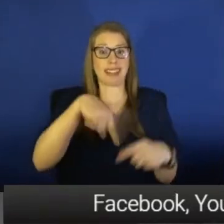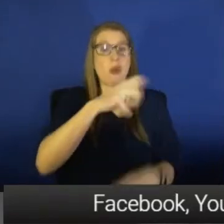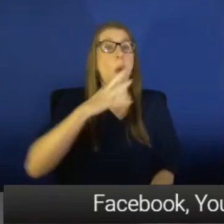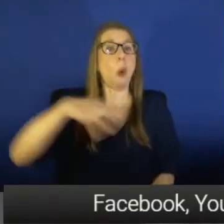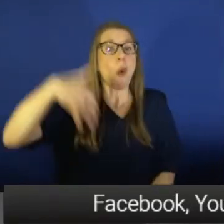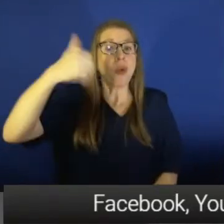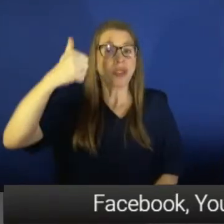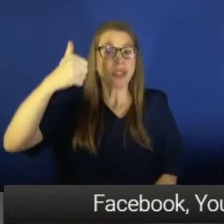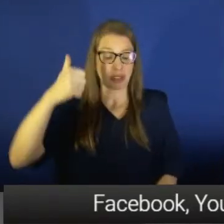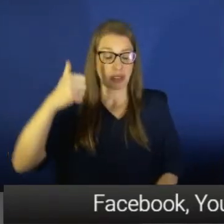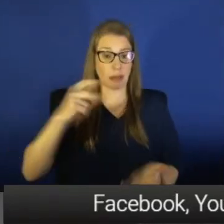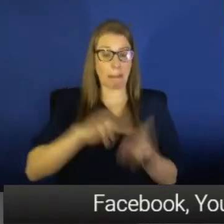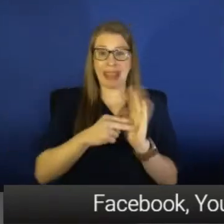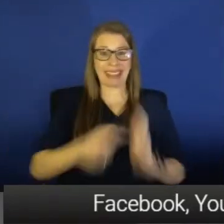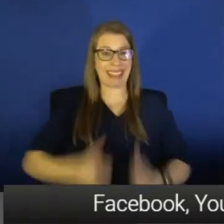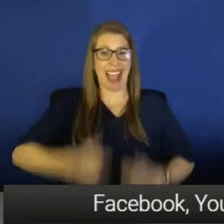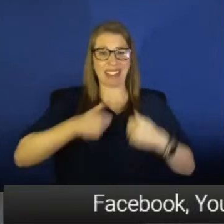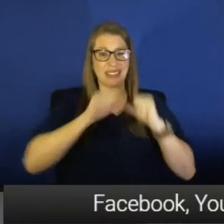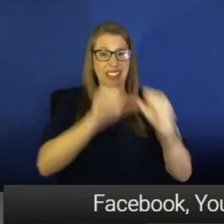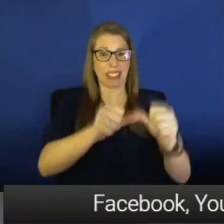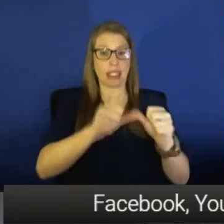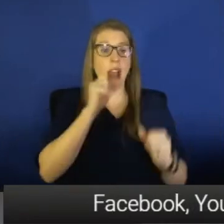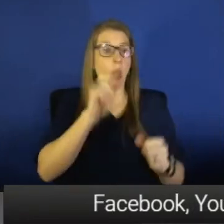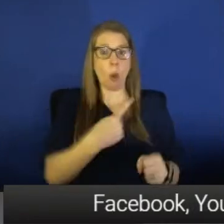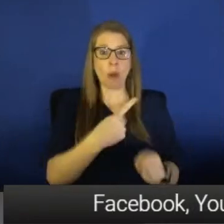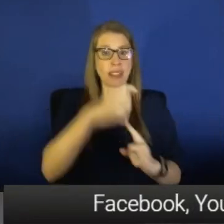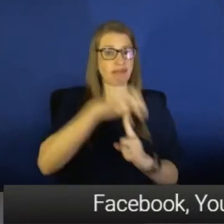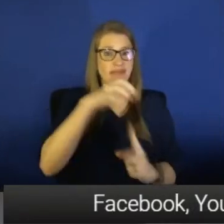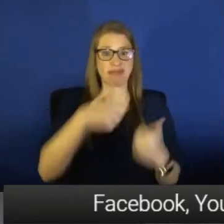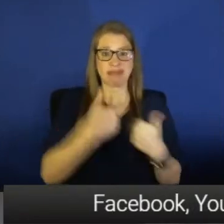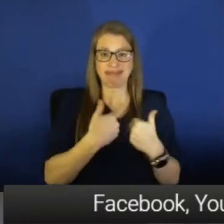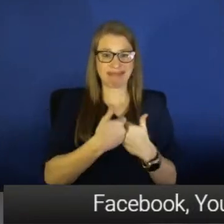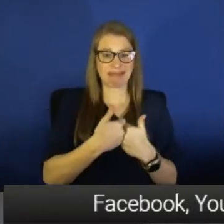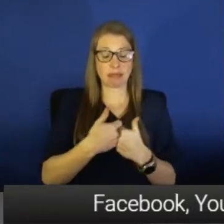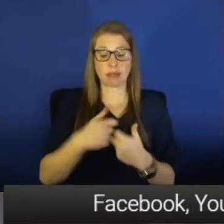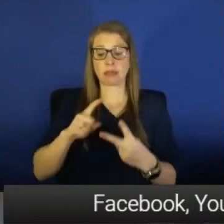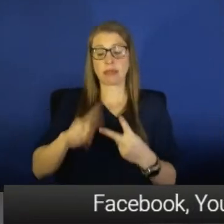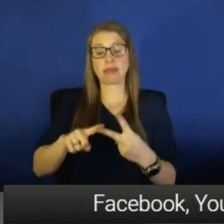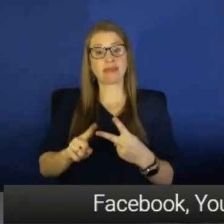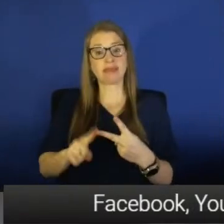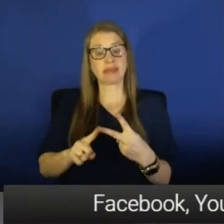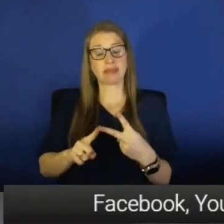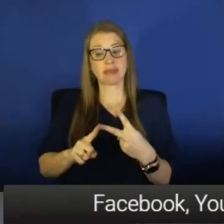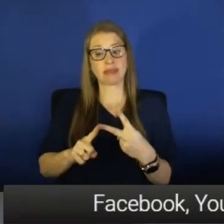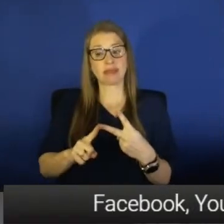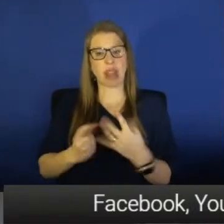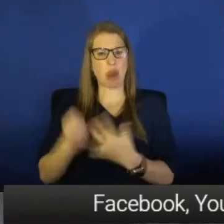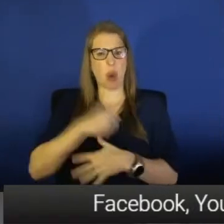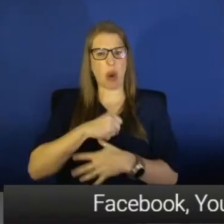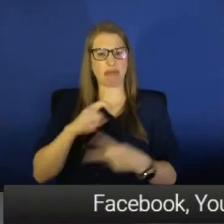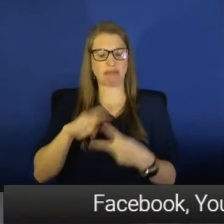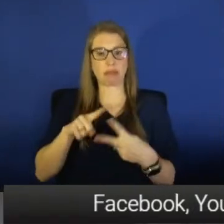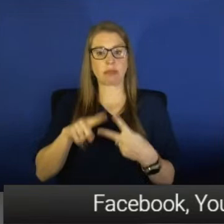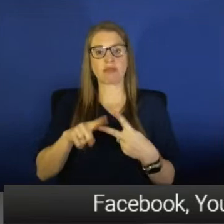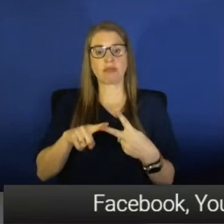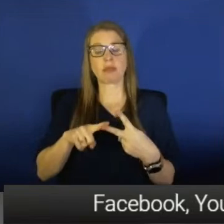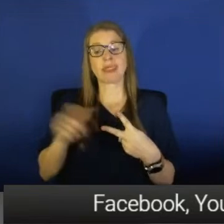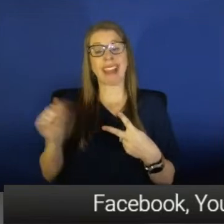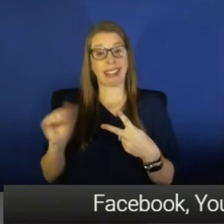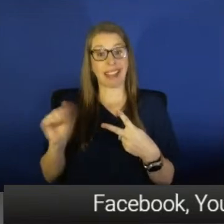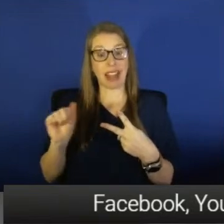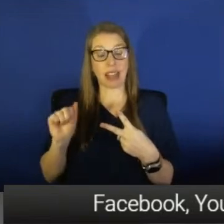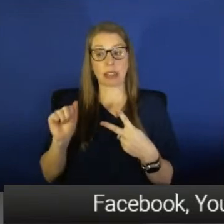but healthy for life. And so that's always our number one priority. And then number two, you have to understand that in athletics and